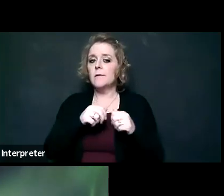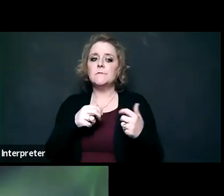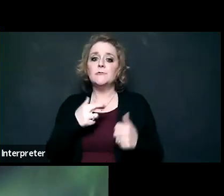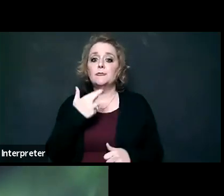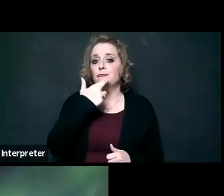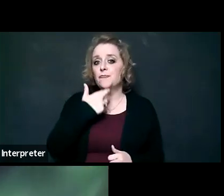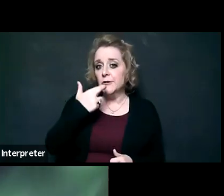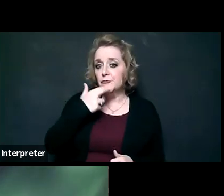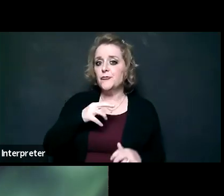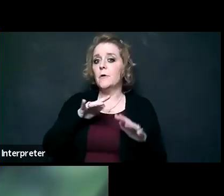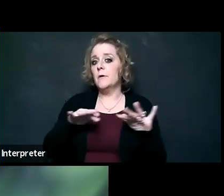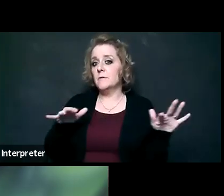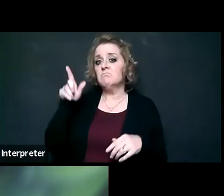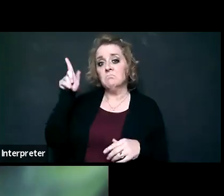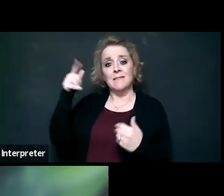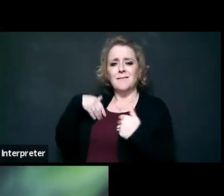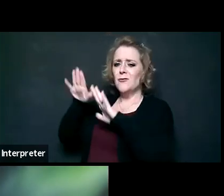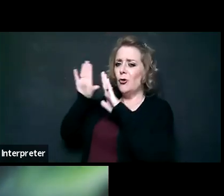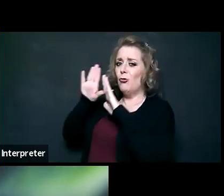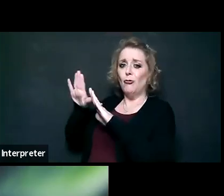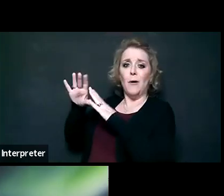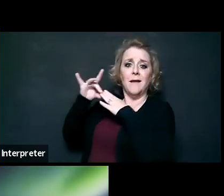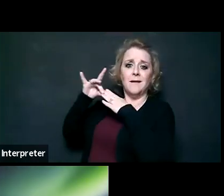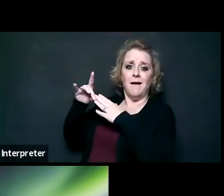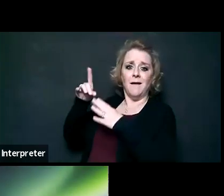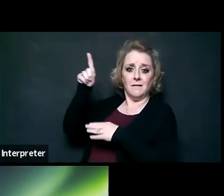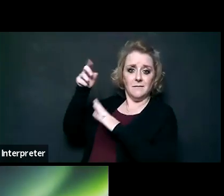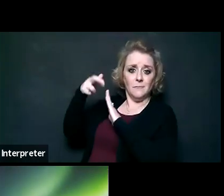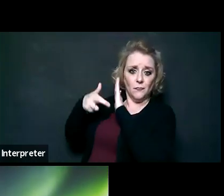restaurants. And there's great guidance. Some of it's from the CDC, some from industry.